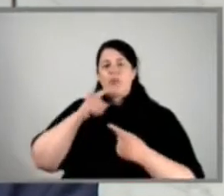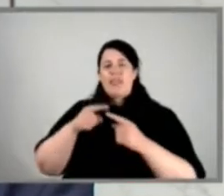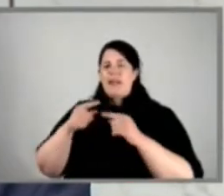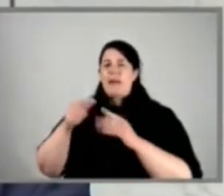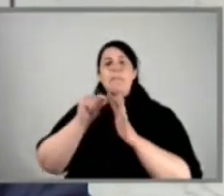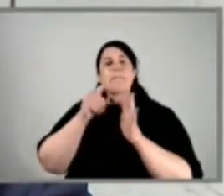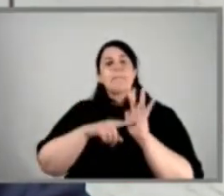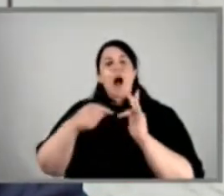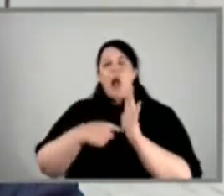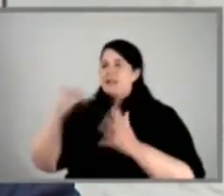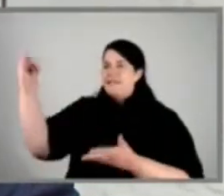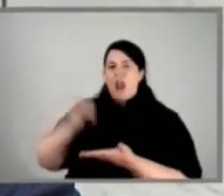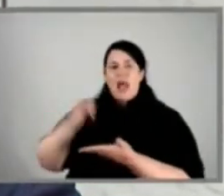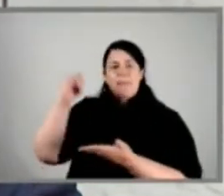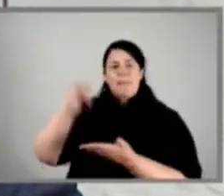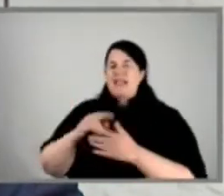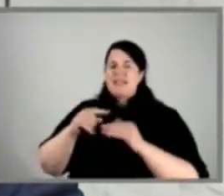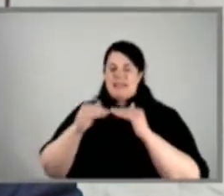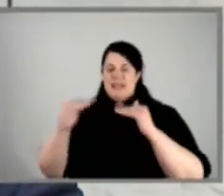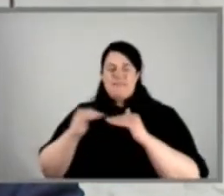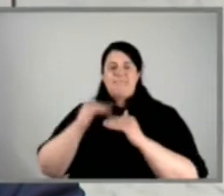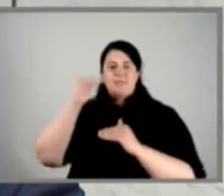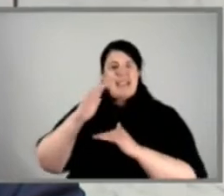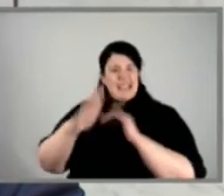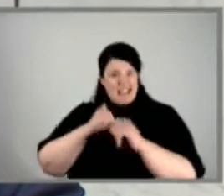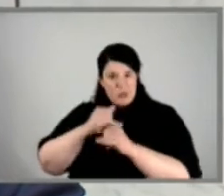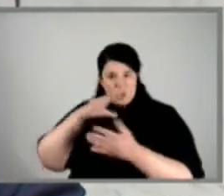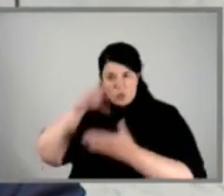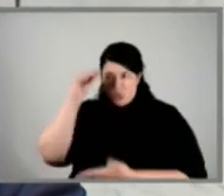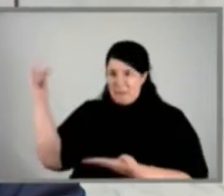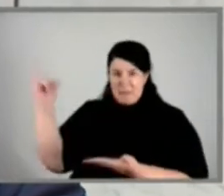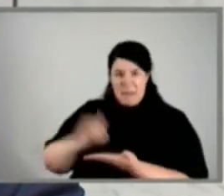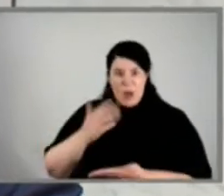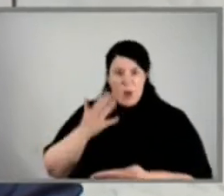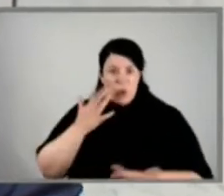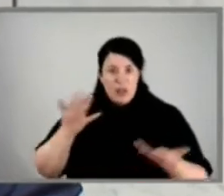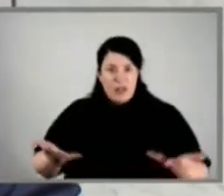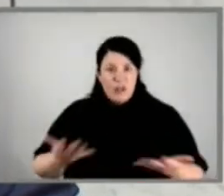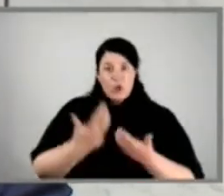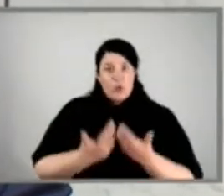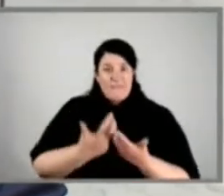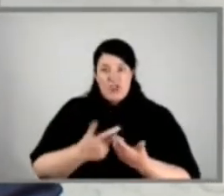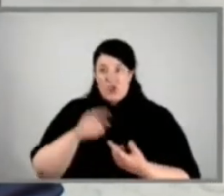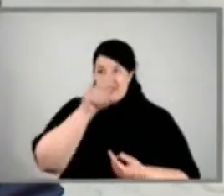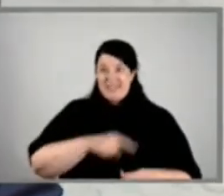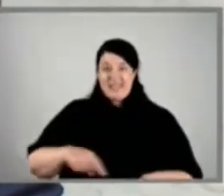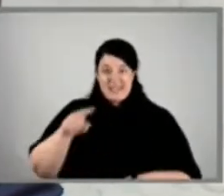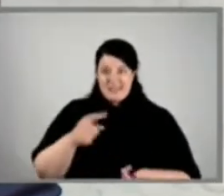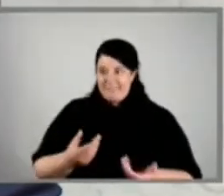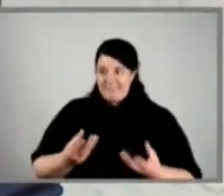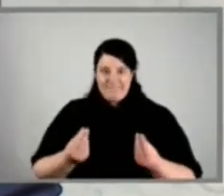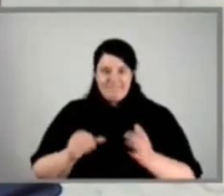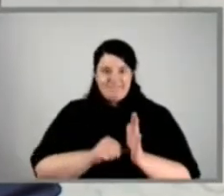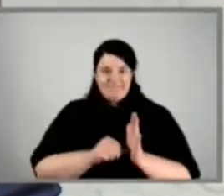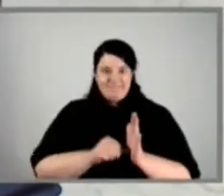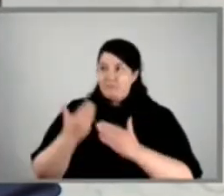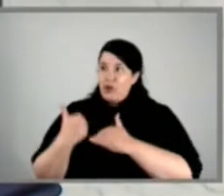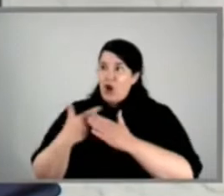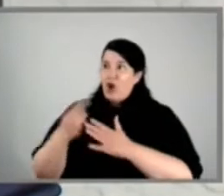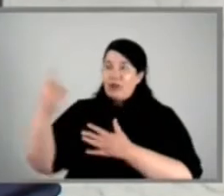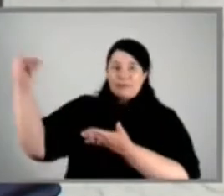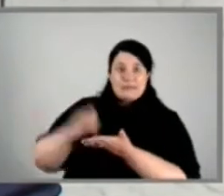that the international students will be able to come back? And given that the universities are particularly reliant on international students as a source